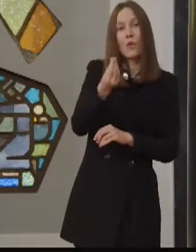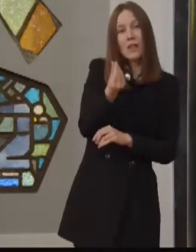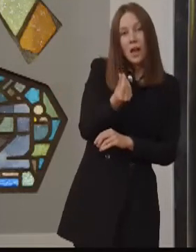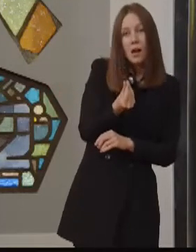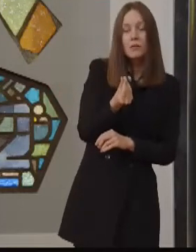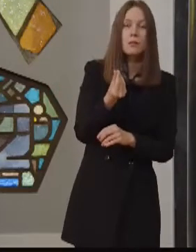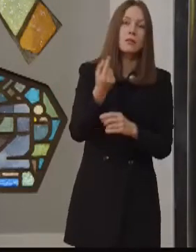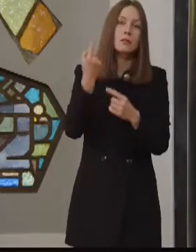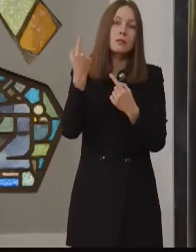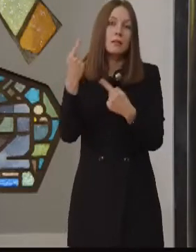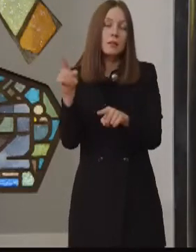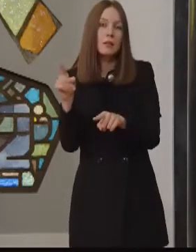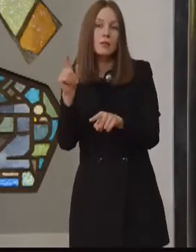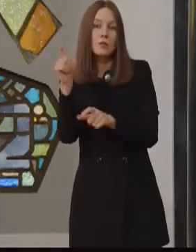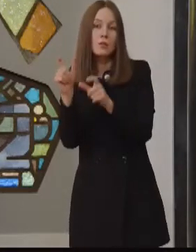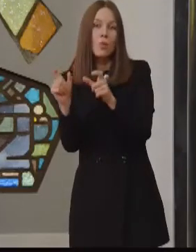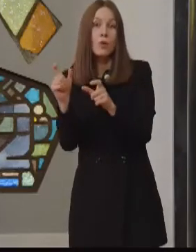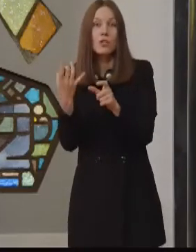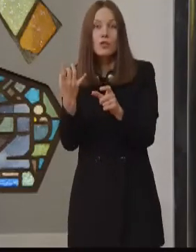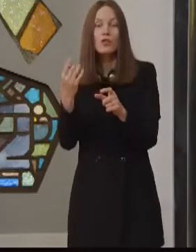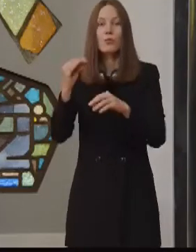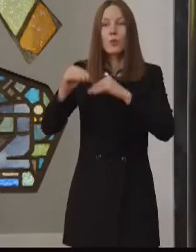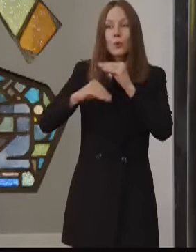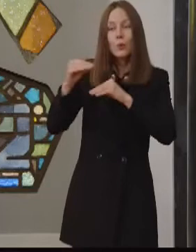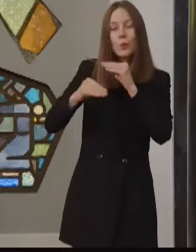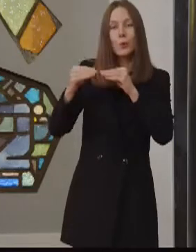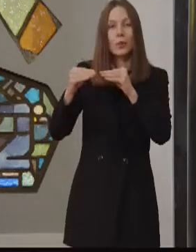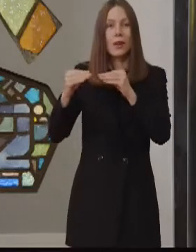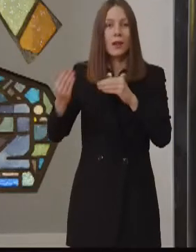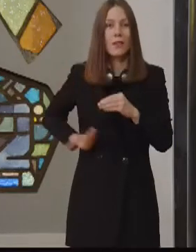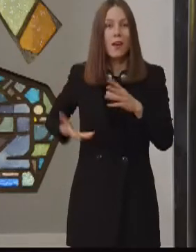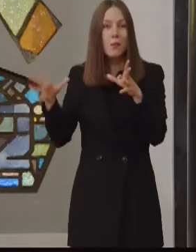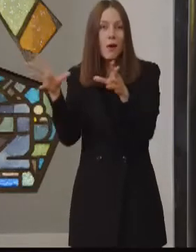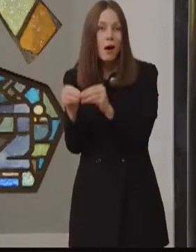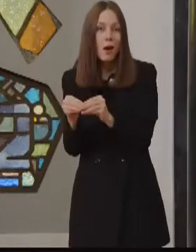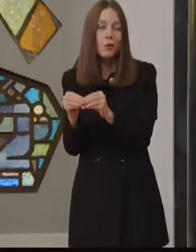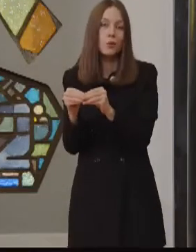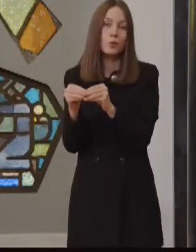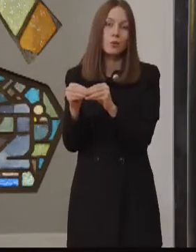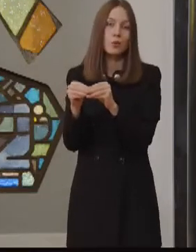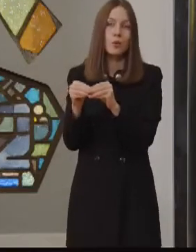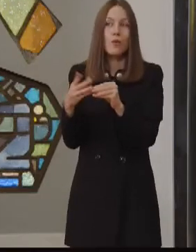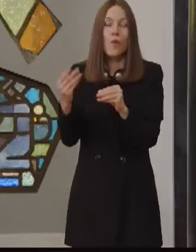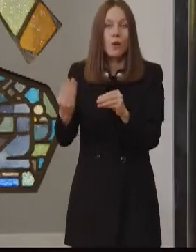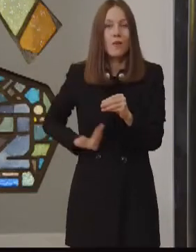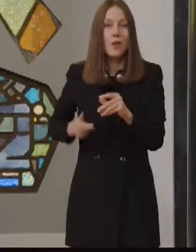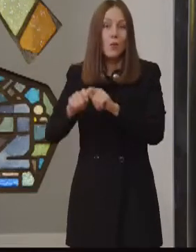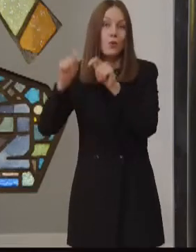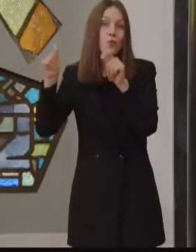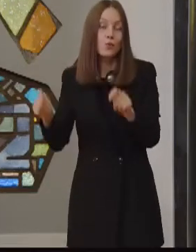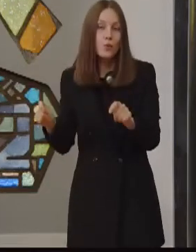Some are better off financially. Some are only establishing their joint